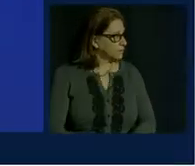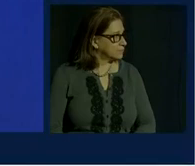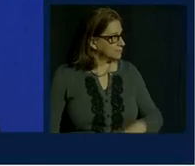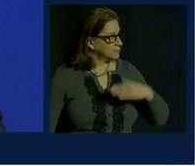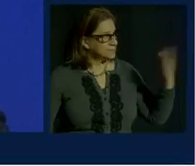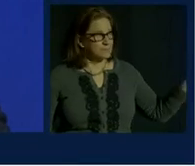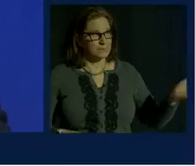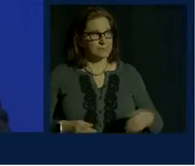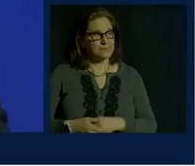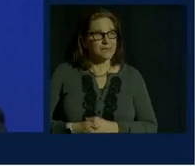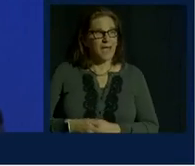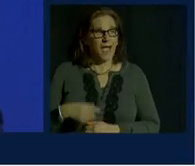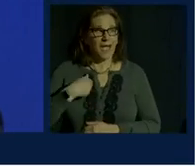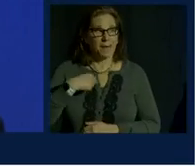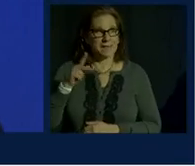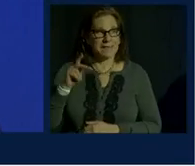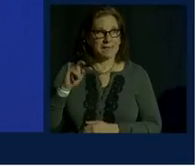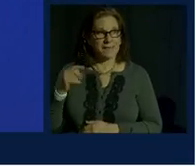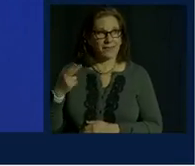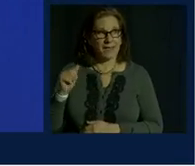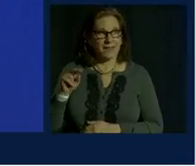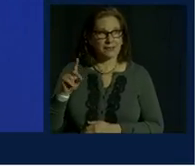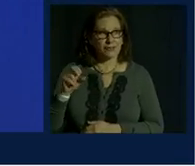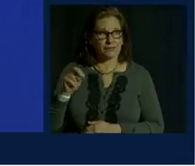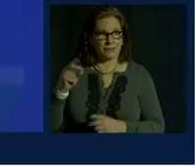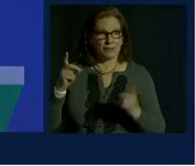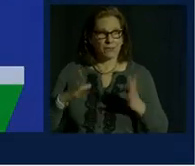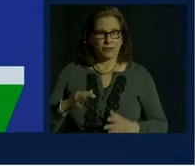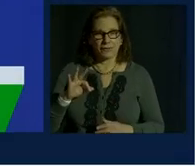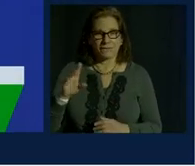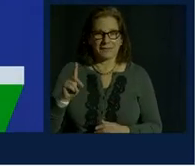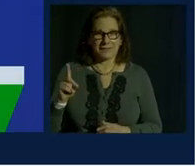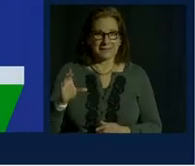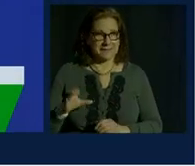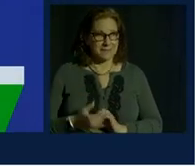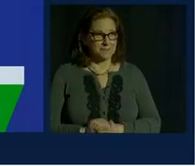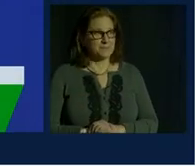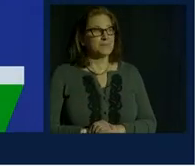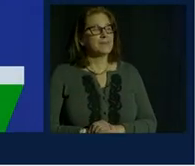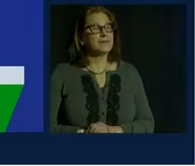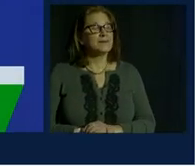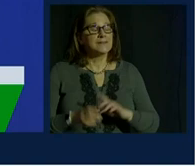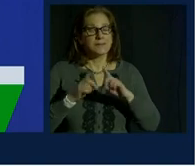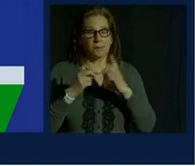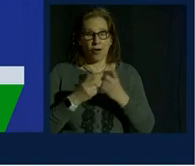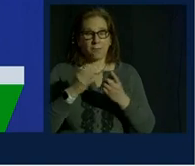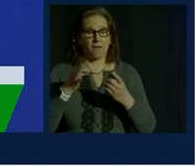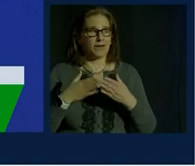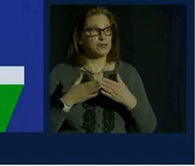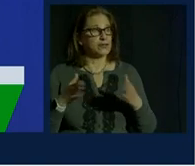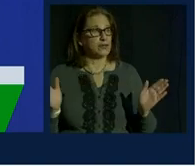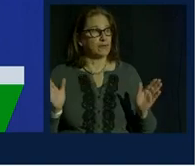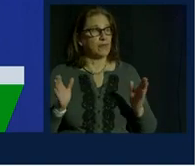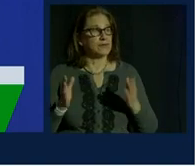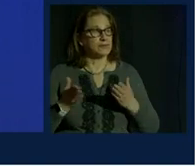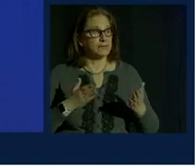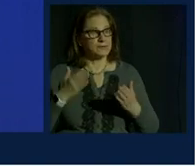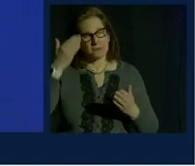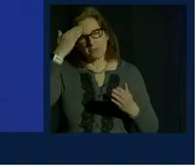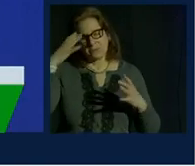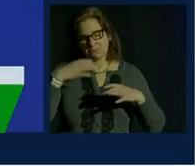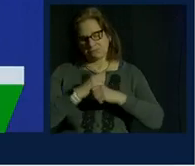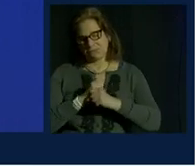Thank you, Director Hunter, and good morning, everyone. I am Keith Anderson, the Director of the DC Department of General